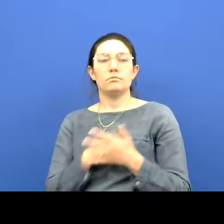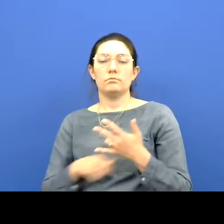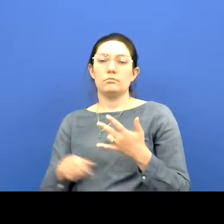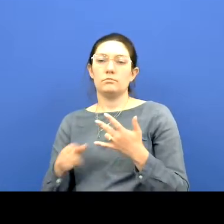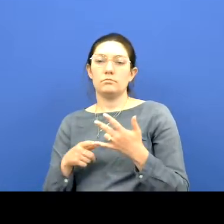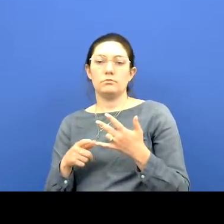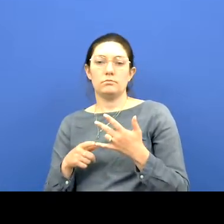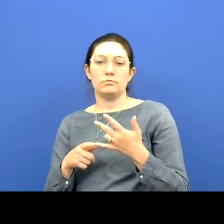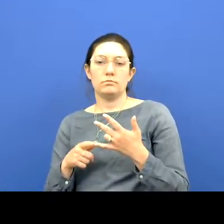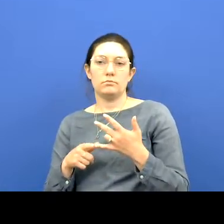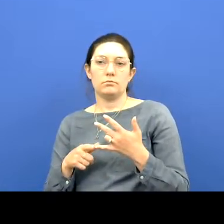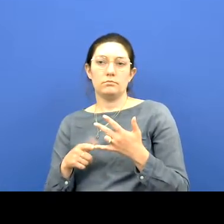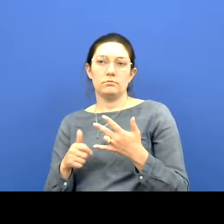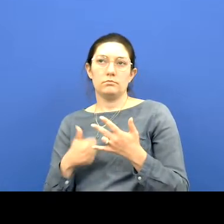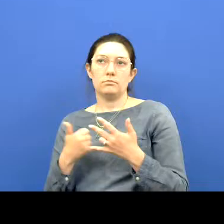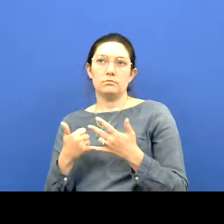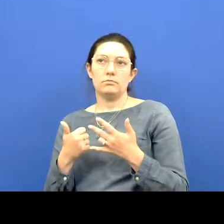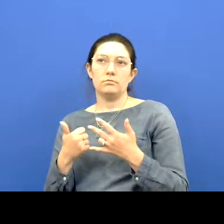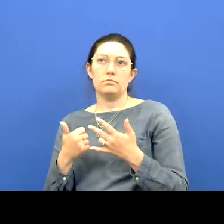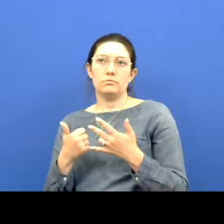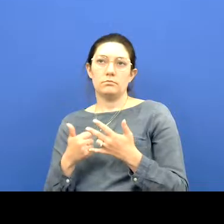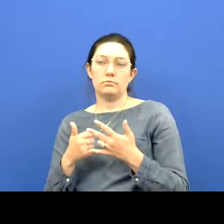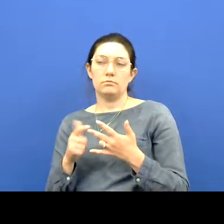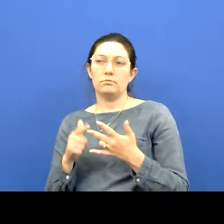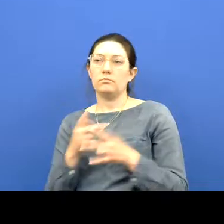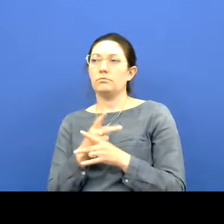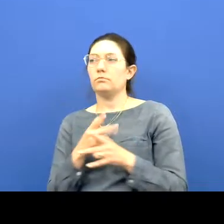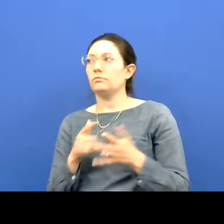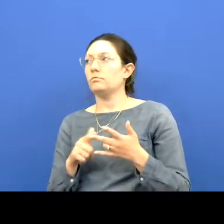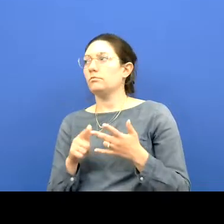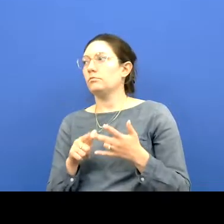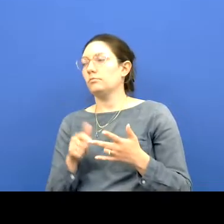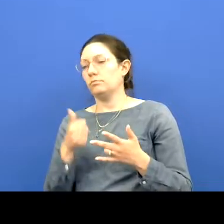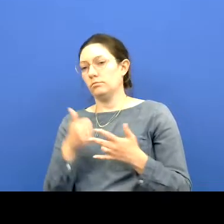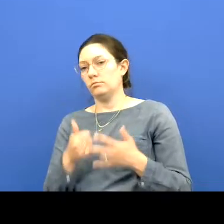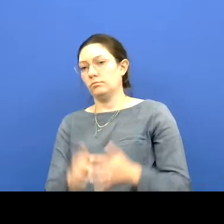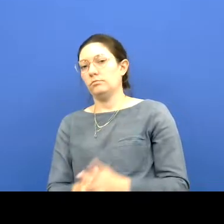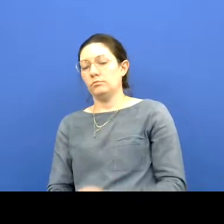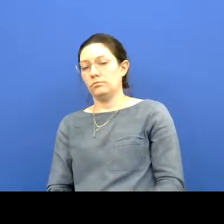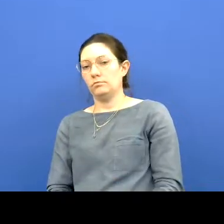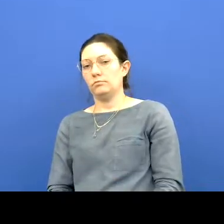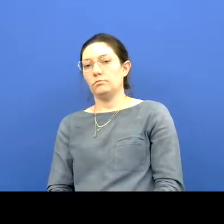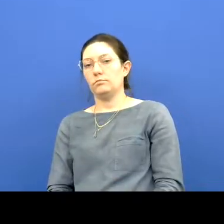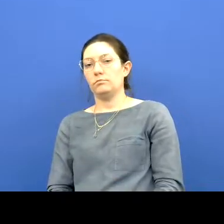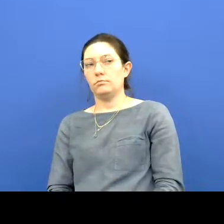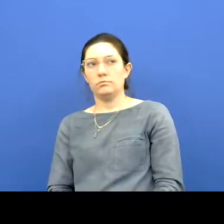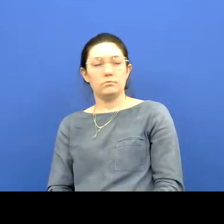Aye. Councilmember Stafford, Aye. Supervisor Schultz. Aye.